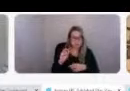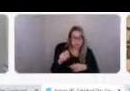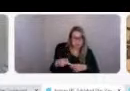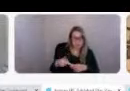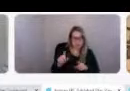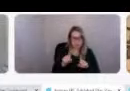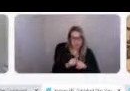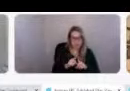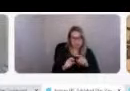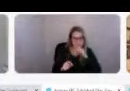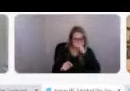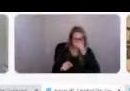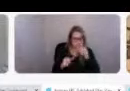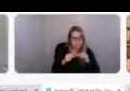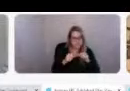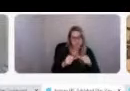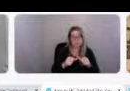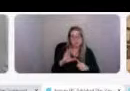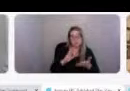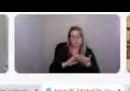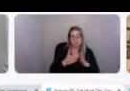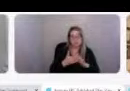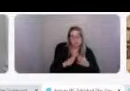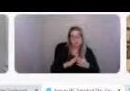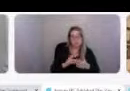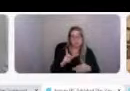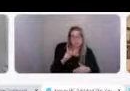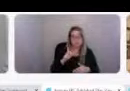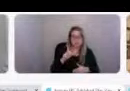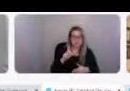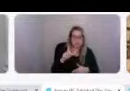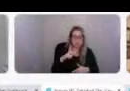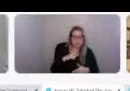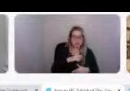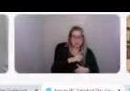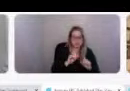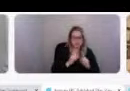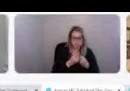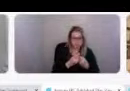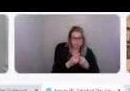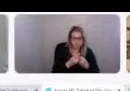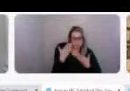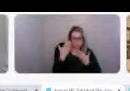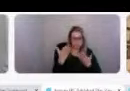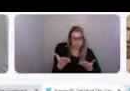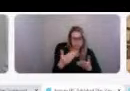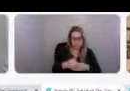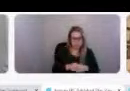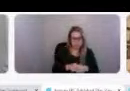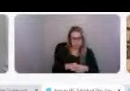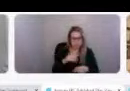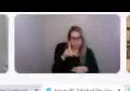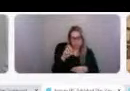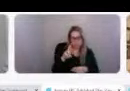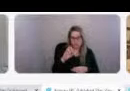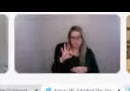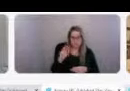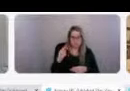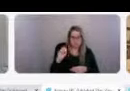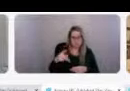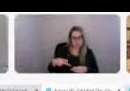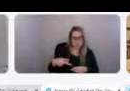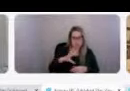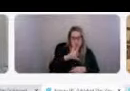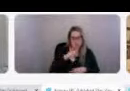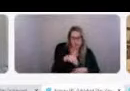also being consistent with the community's legislative district principles the first recommendation to the draft district map is to include